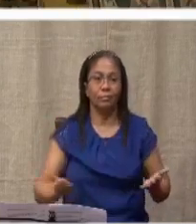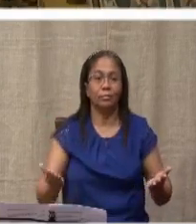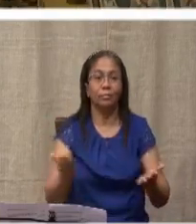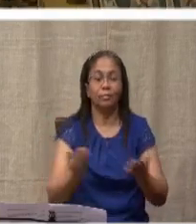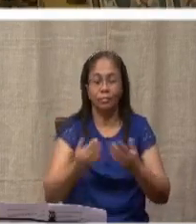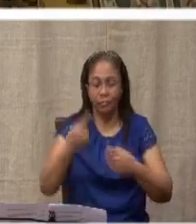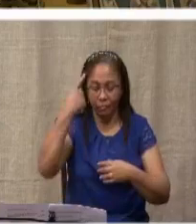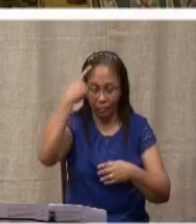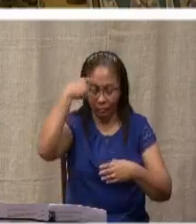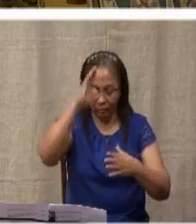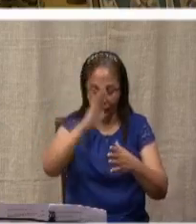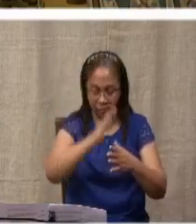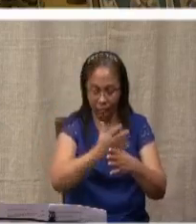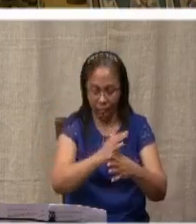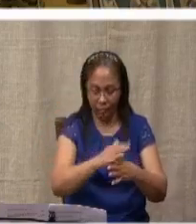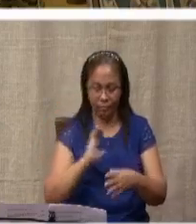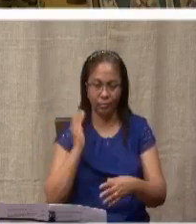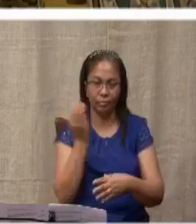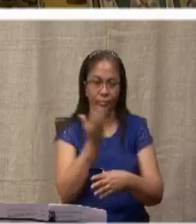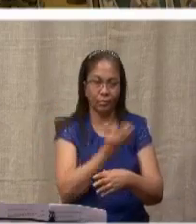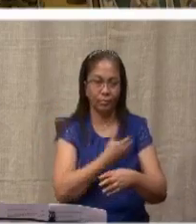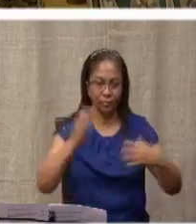we have come to